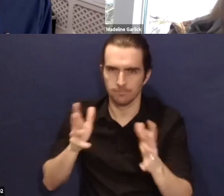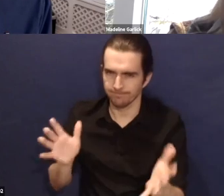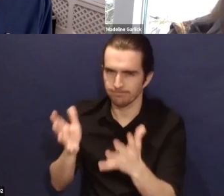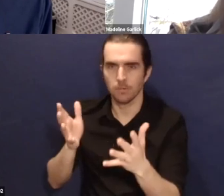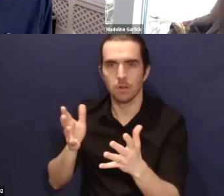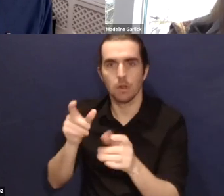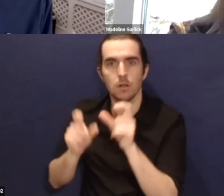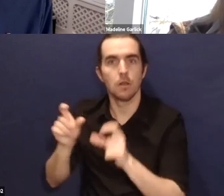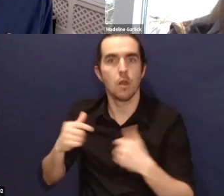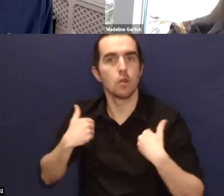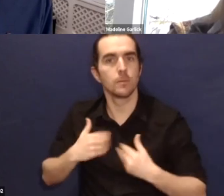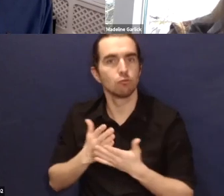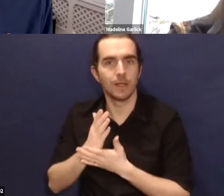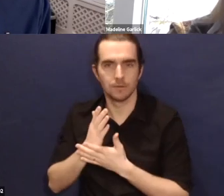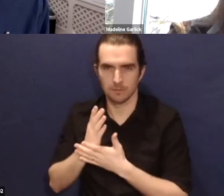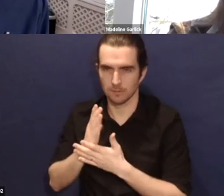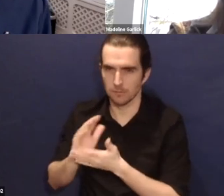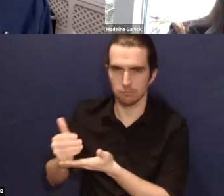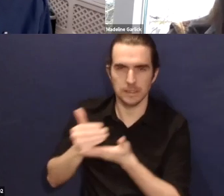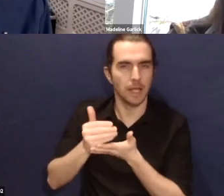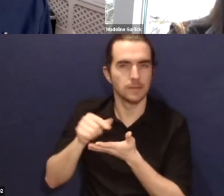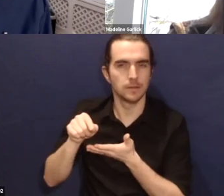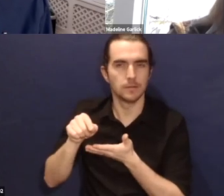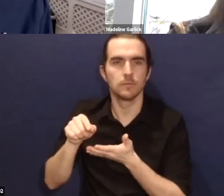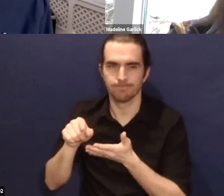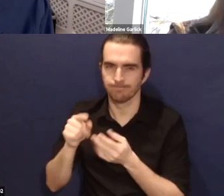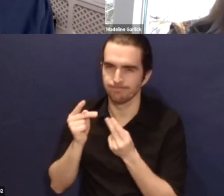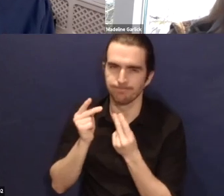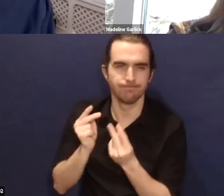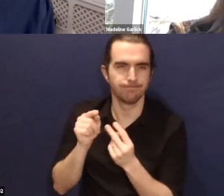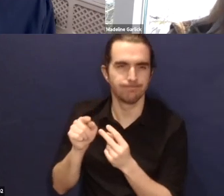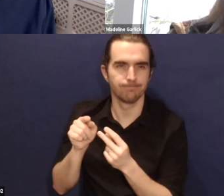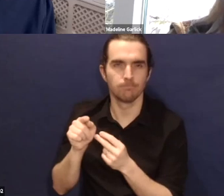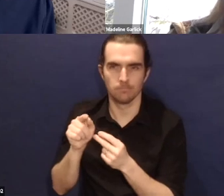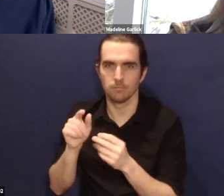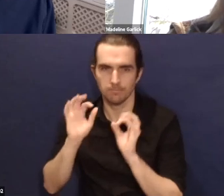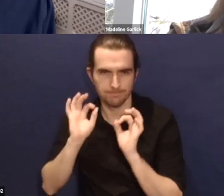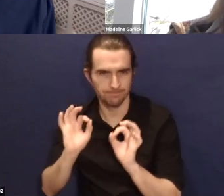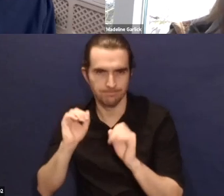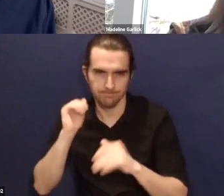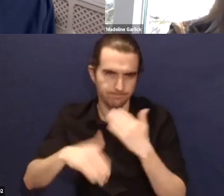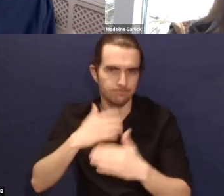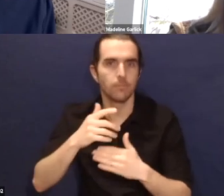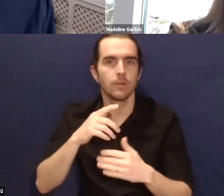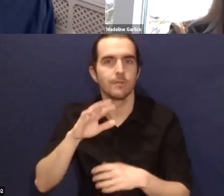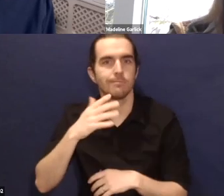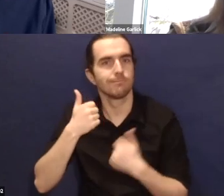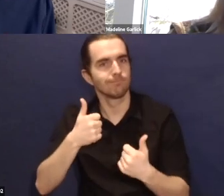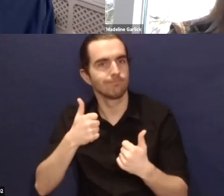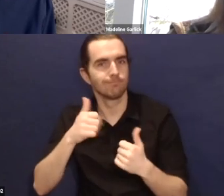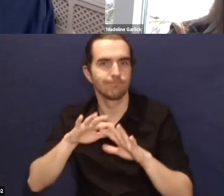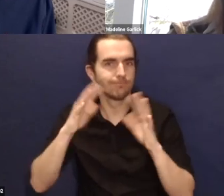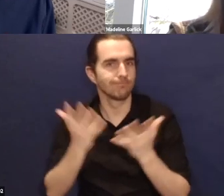first place. Greater respect for human rights also gives us enhanced scope to ensure